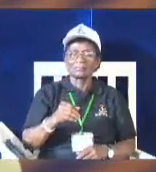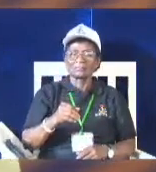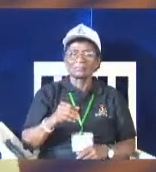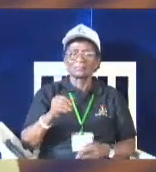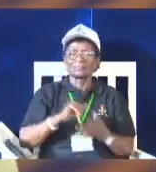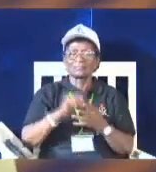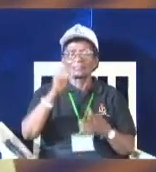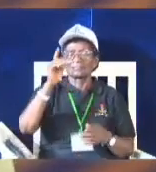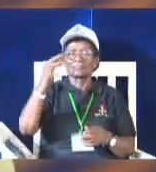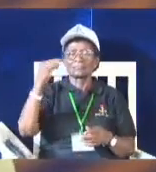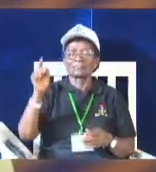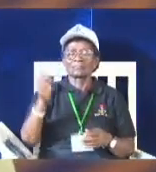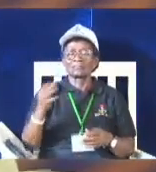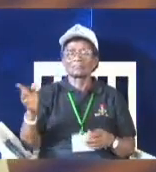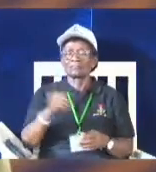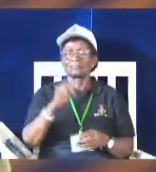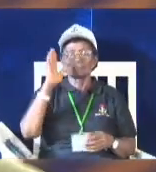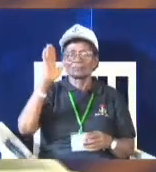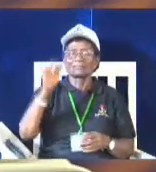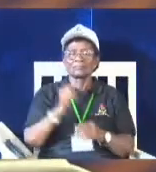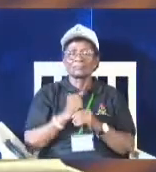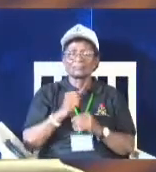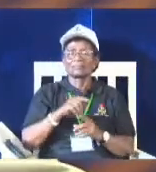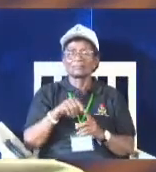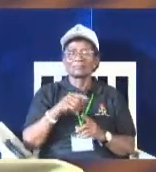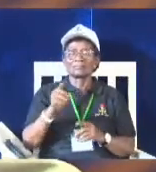when you are delivered.